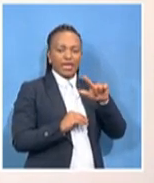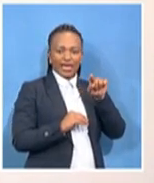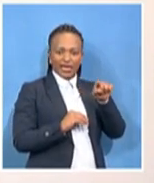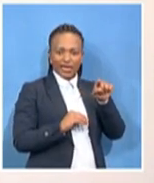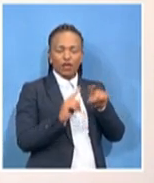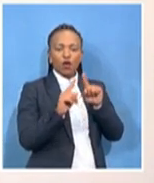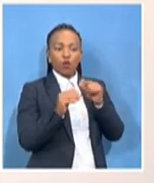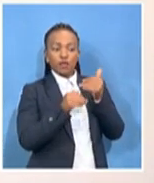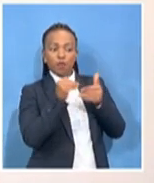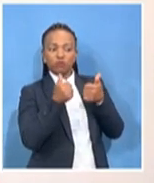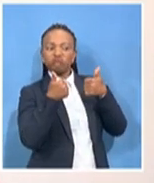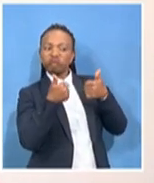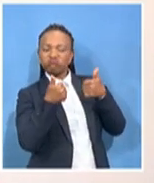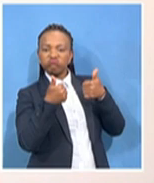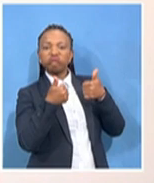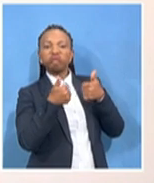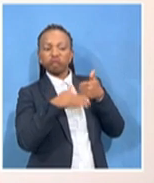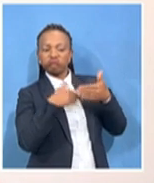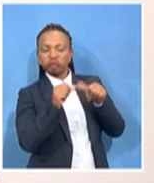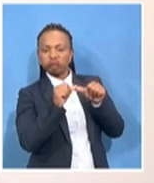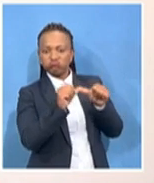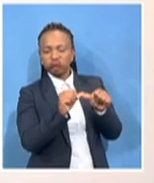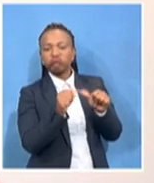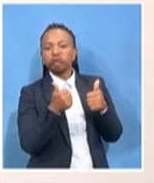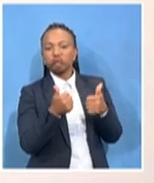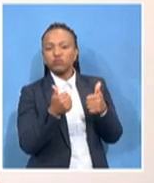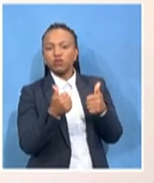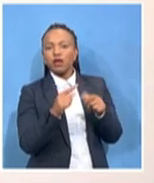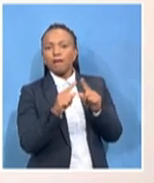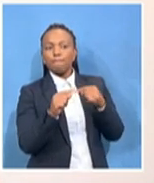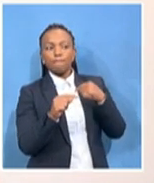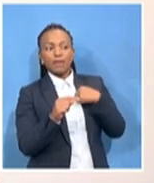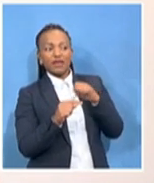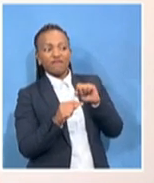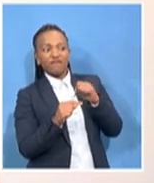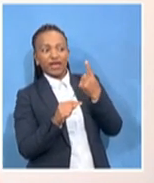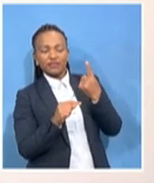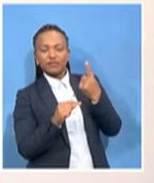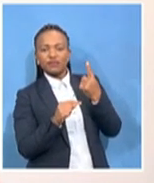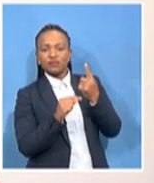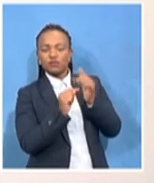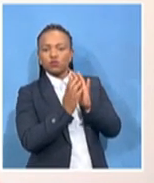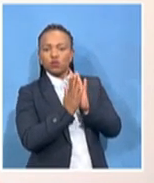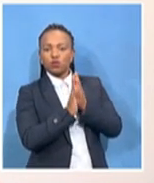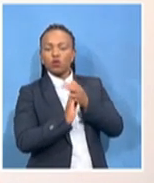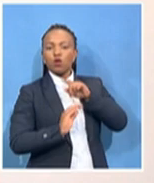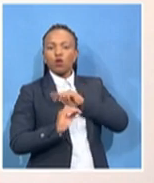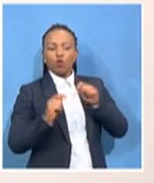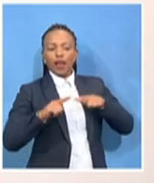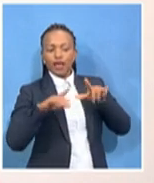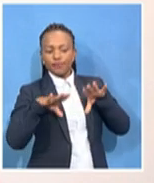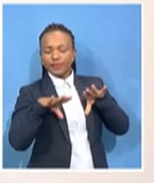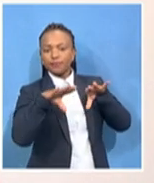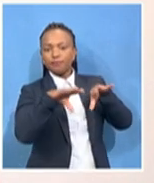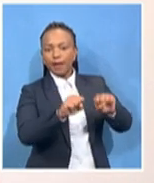fighters, and of course, our first cardinal pillar, which is land expropriation without compensation, is gaining public expression, especially